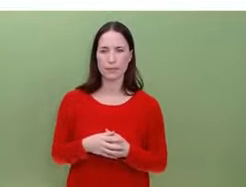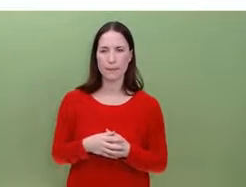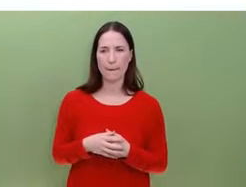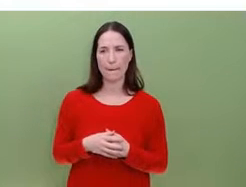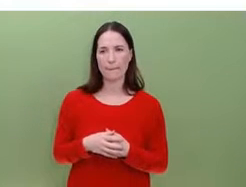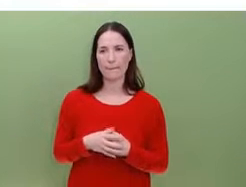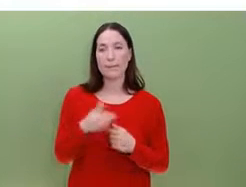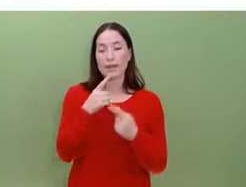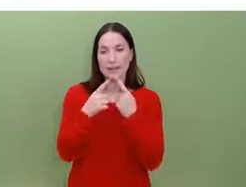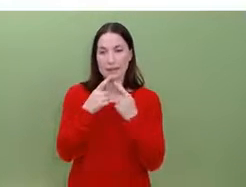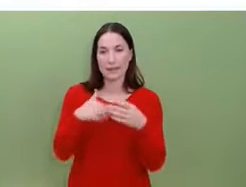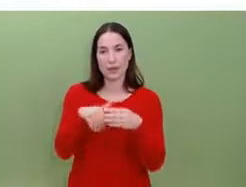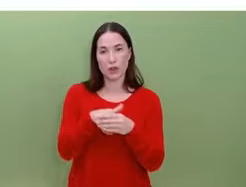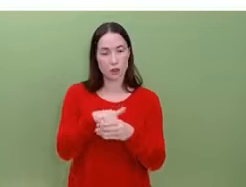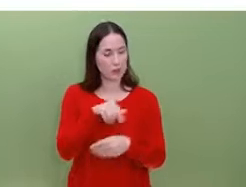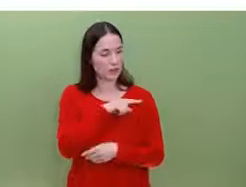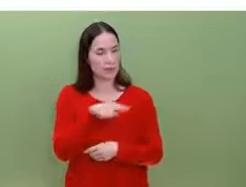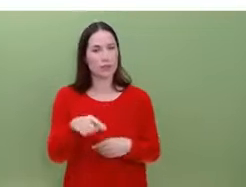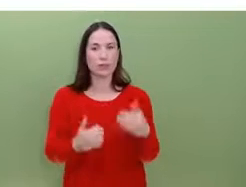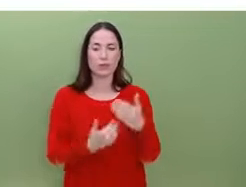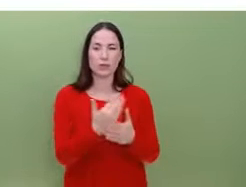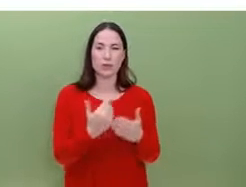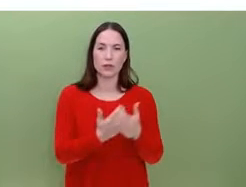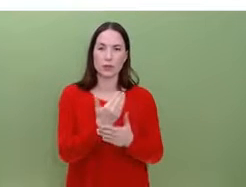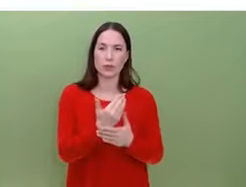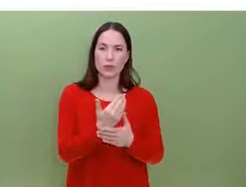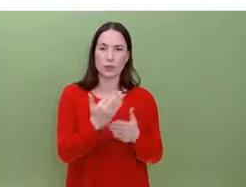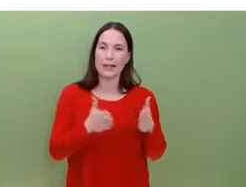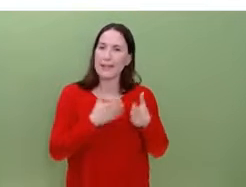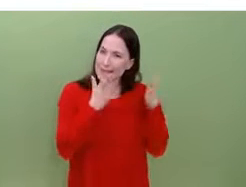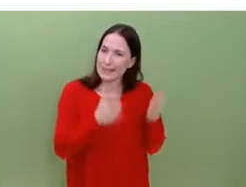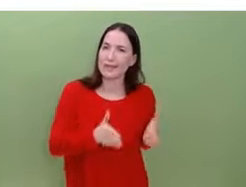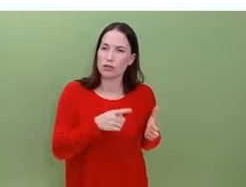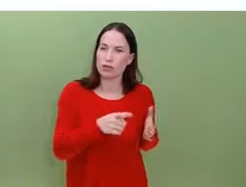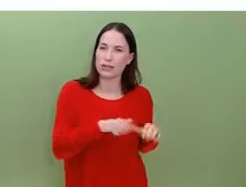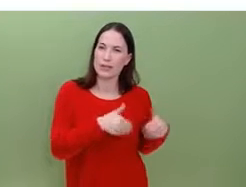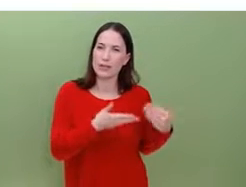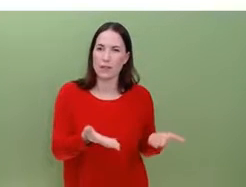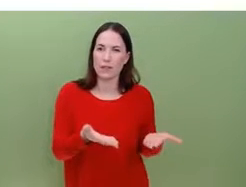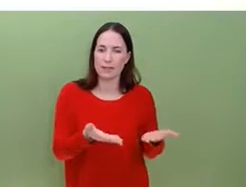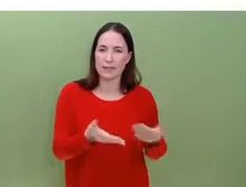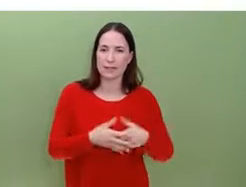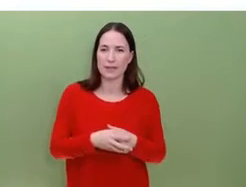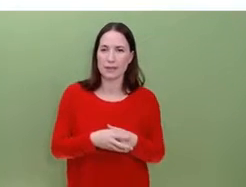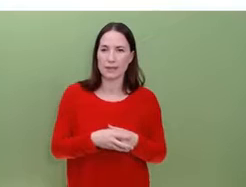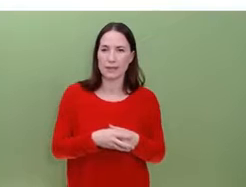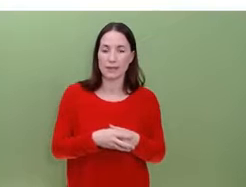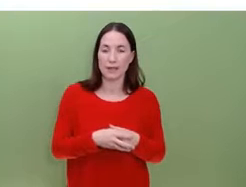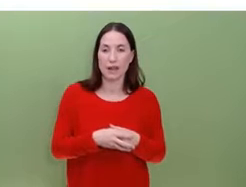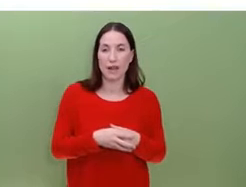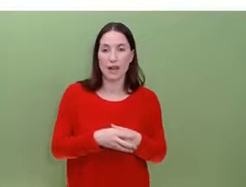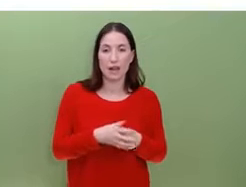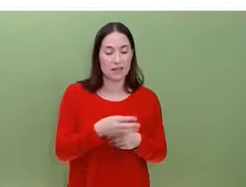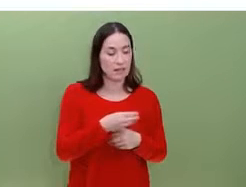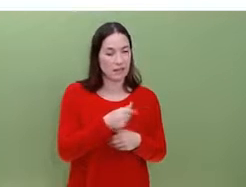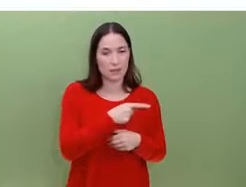included our newer, most commonly our statutory services, and those that only lasted for perhaps